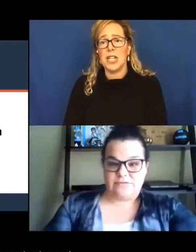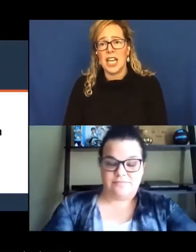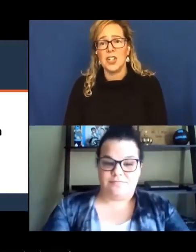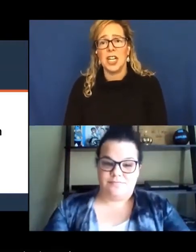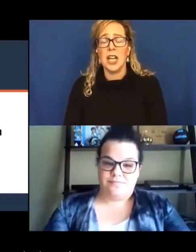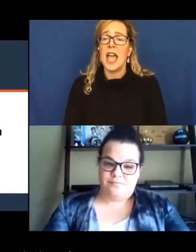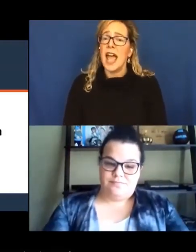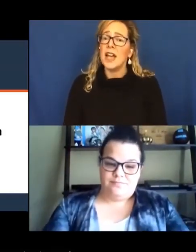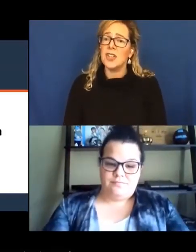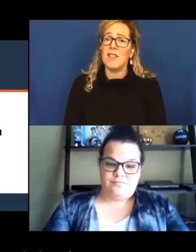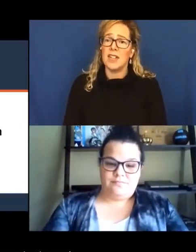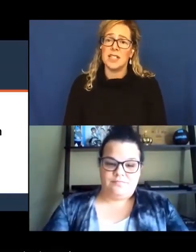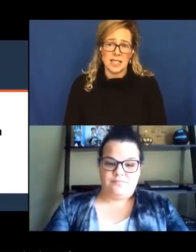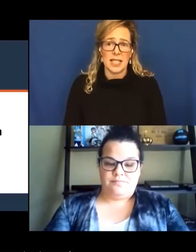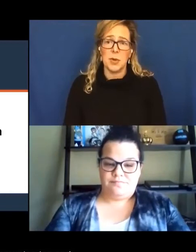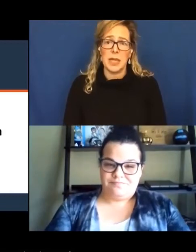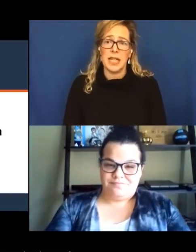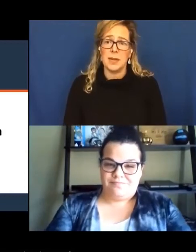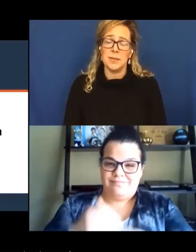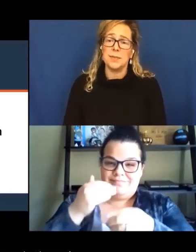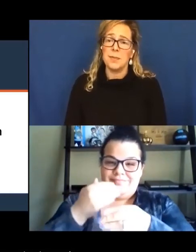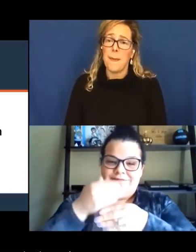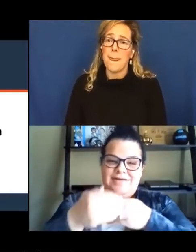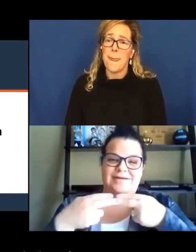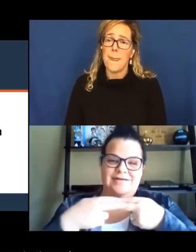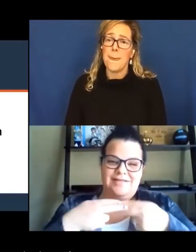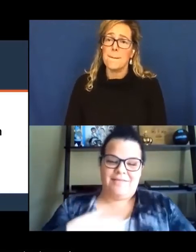effective communication and to have an accessible meeting.